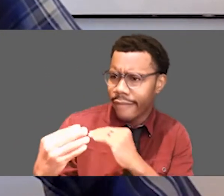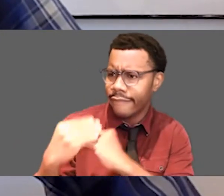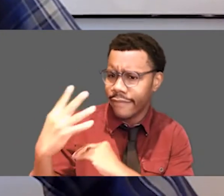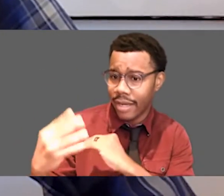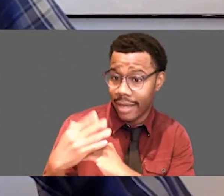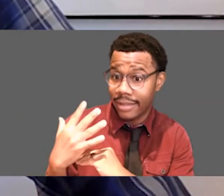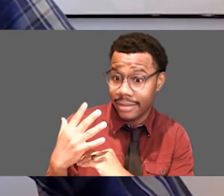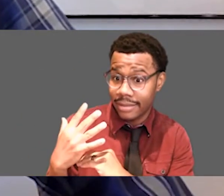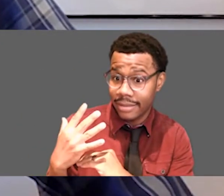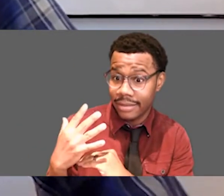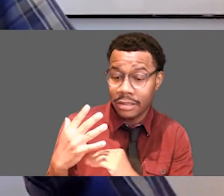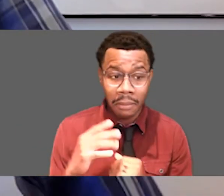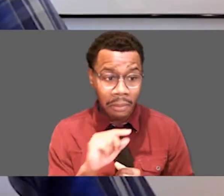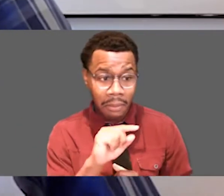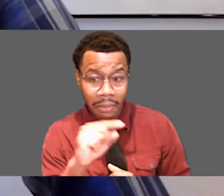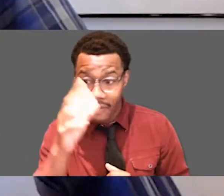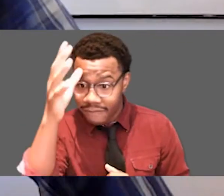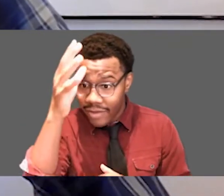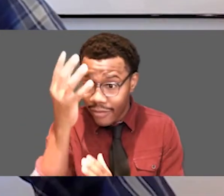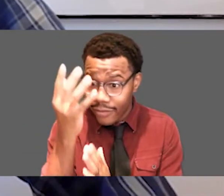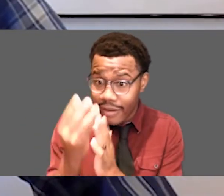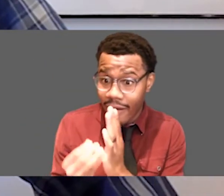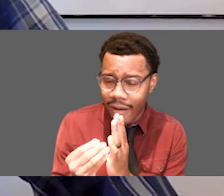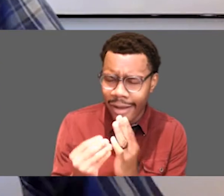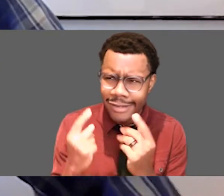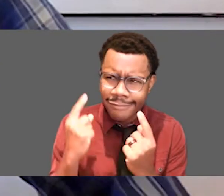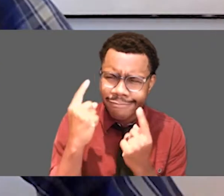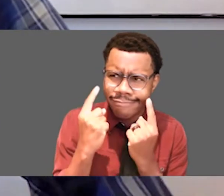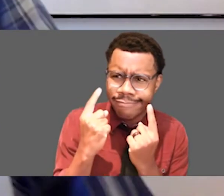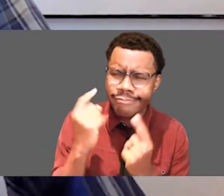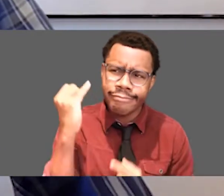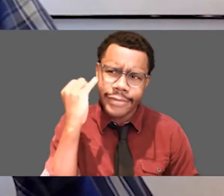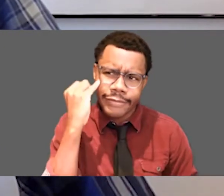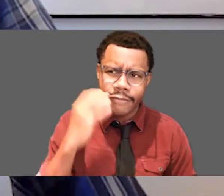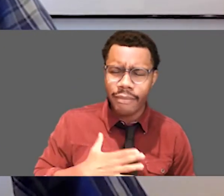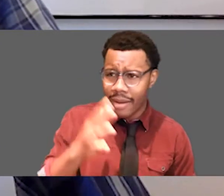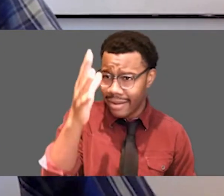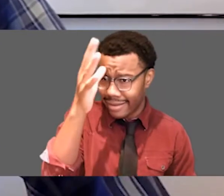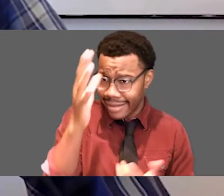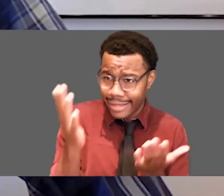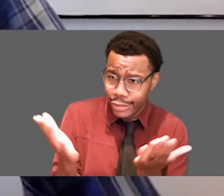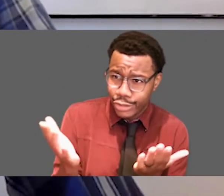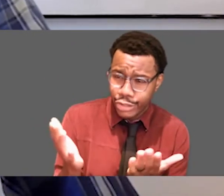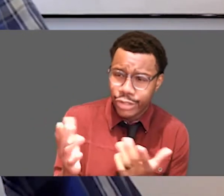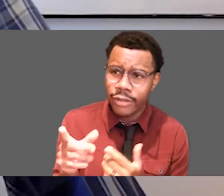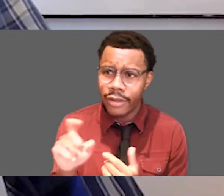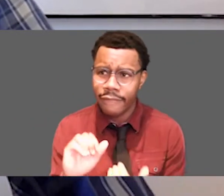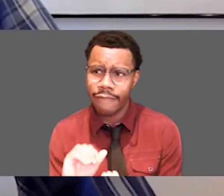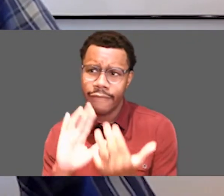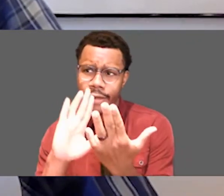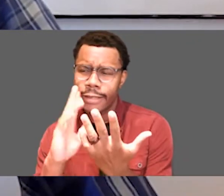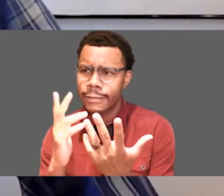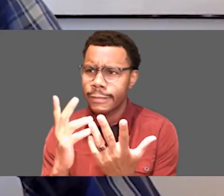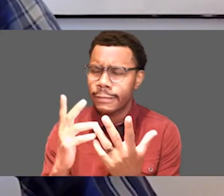fathers are no longer living, we may try to imagine what our father would have done if faced with a particular set